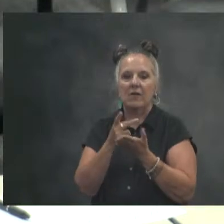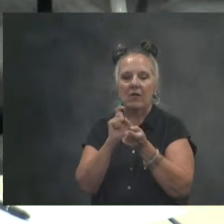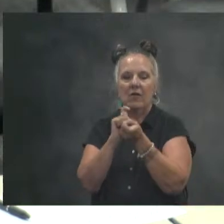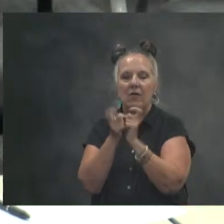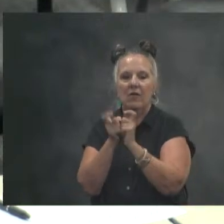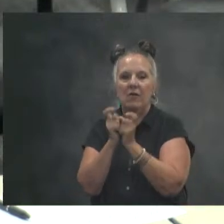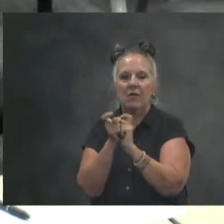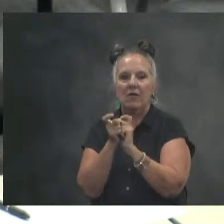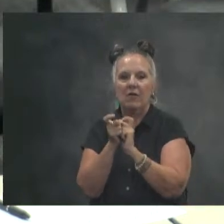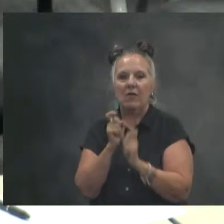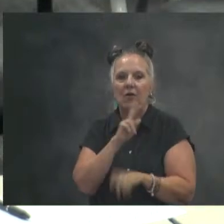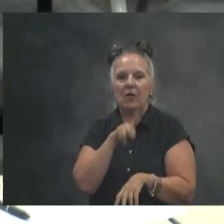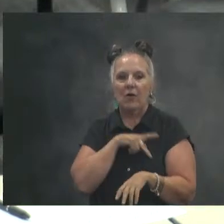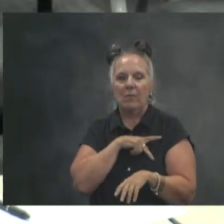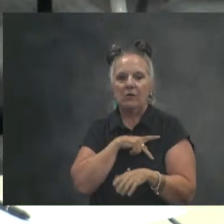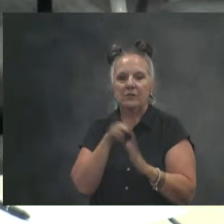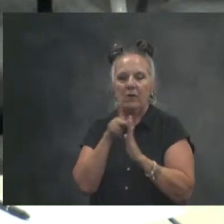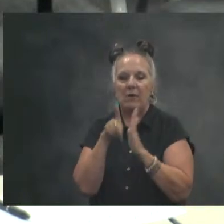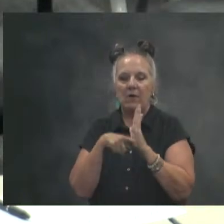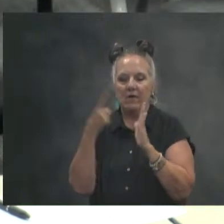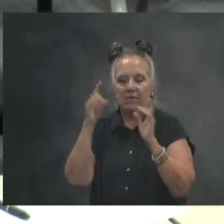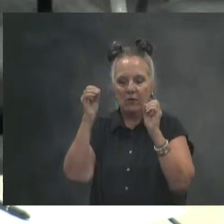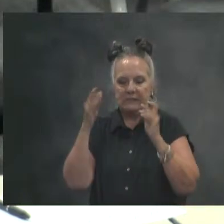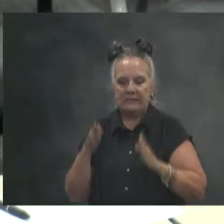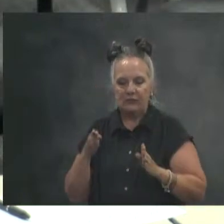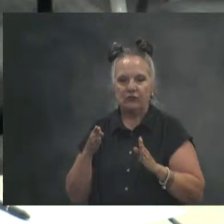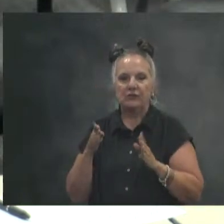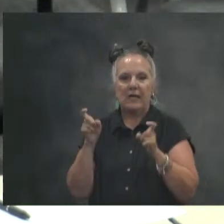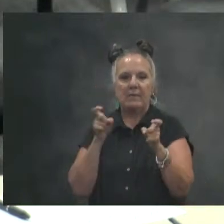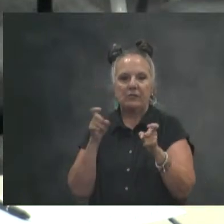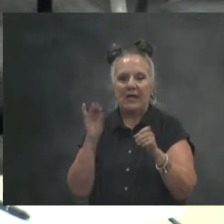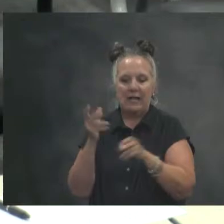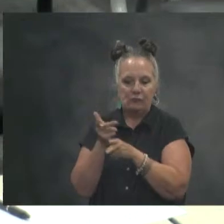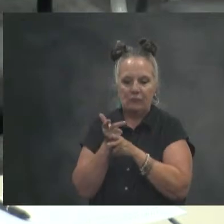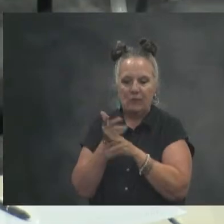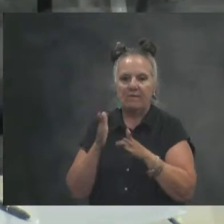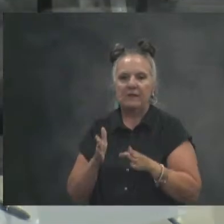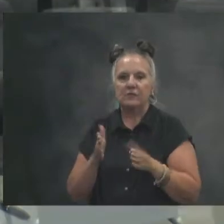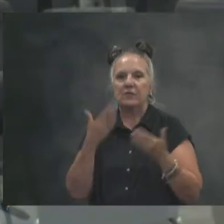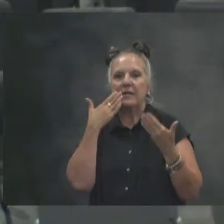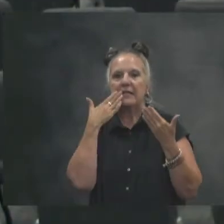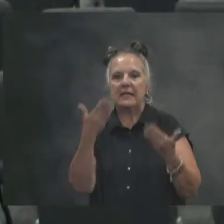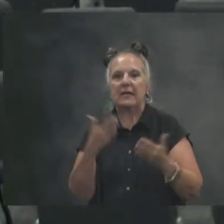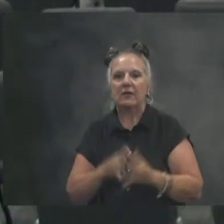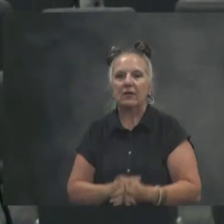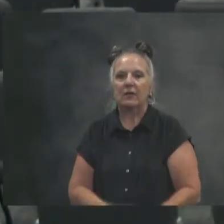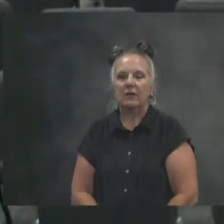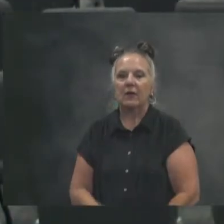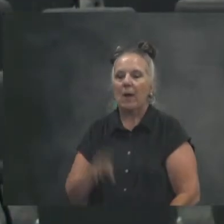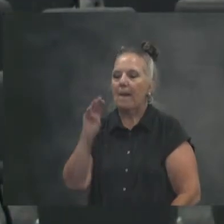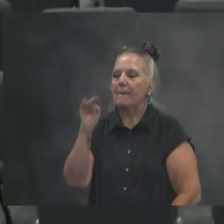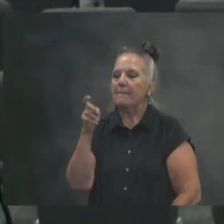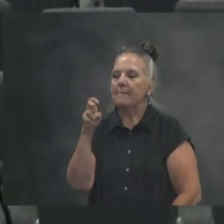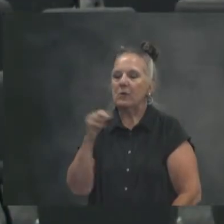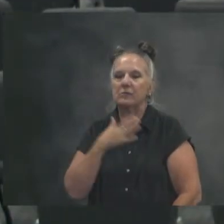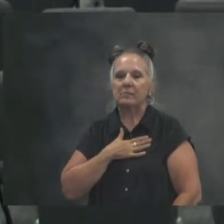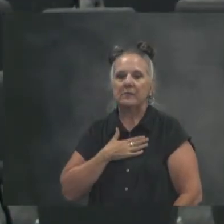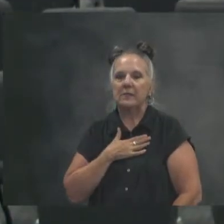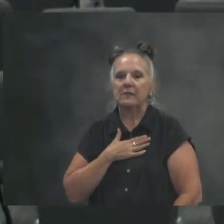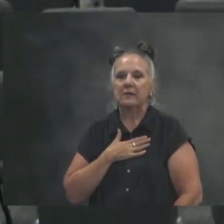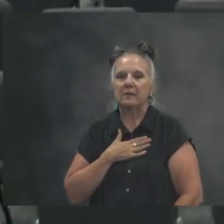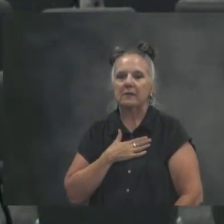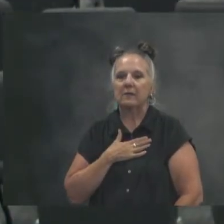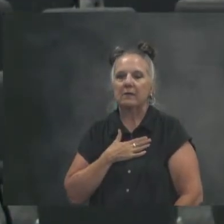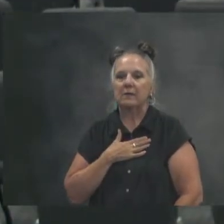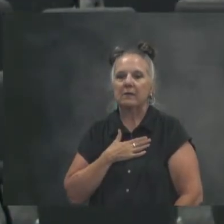to the personnel policies and procedures for administrators and supervisors. Thank you, Mrs. Baker. Is there a motion, please? President